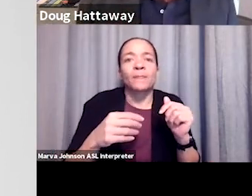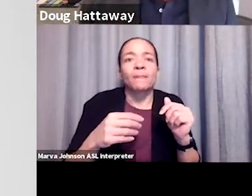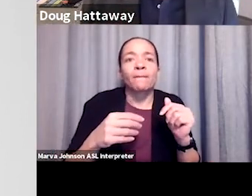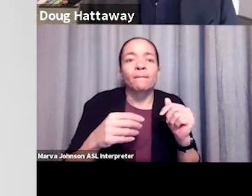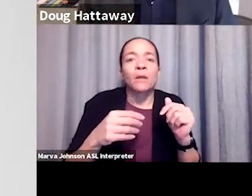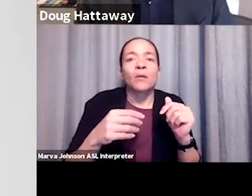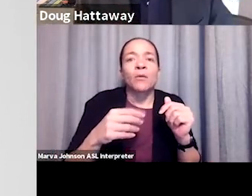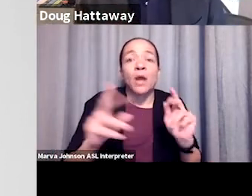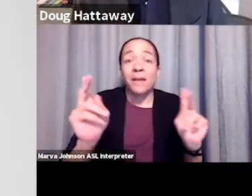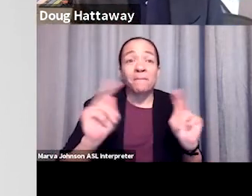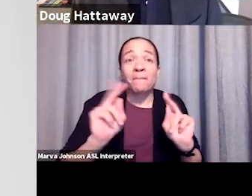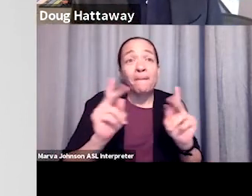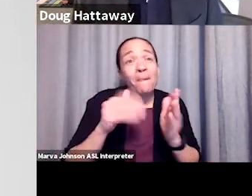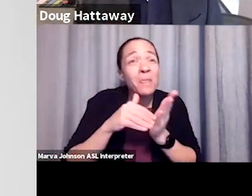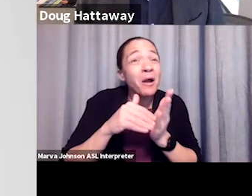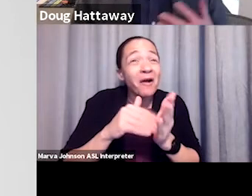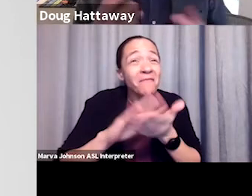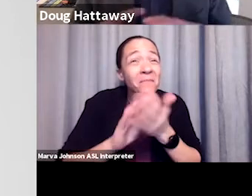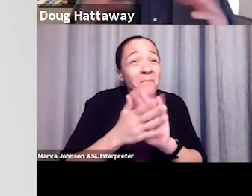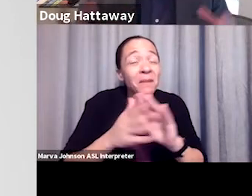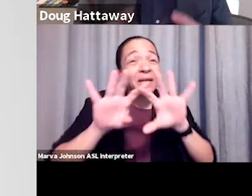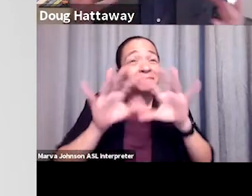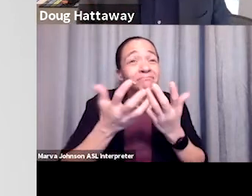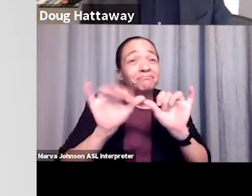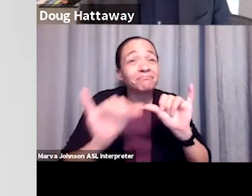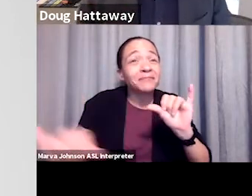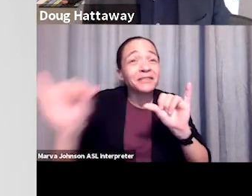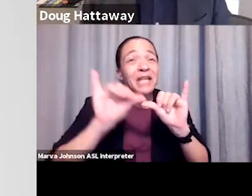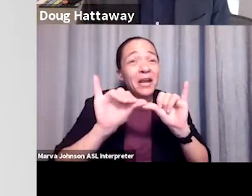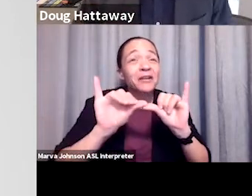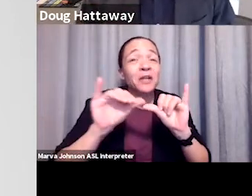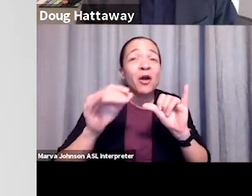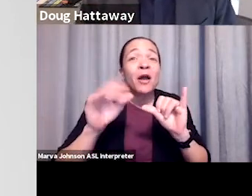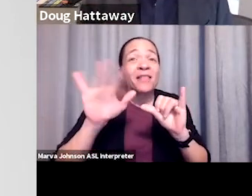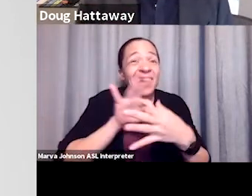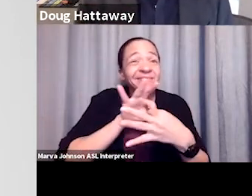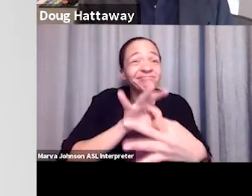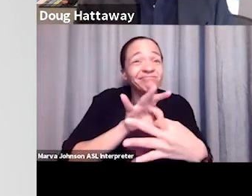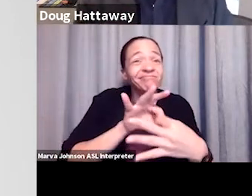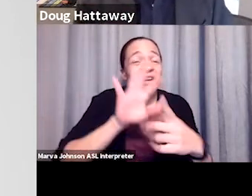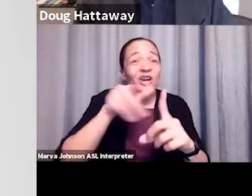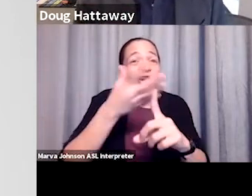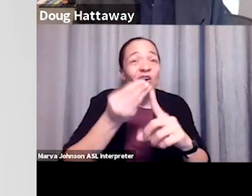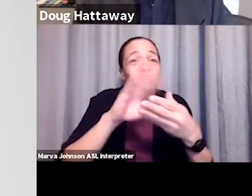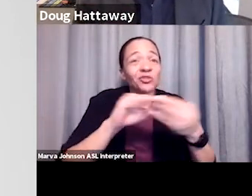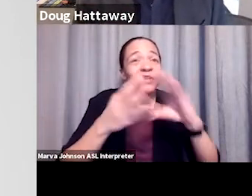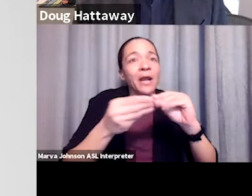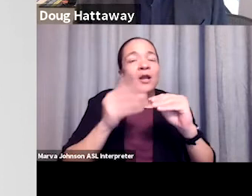fall in the realm of stereotypes, are part of cultural narratives that really get in the way of social